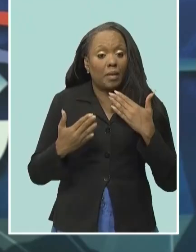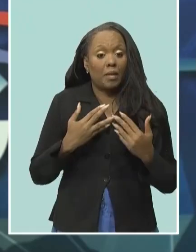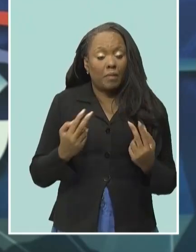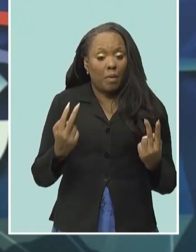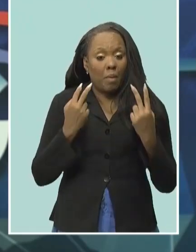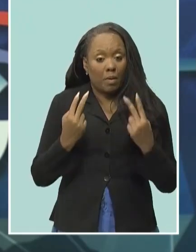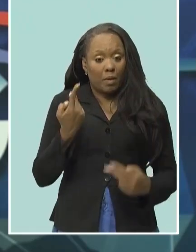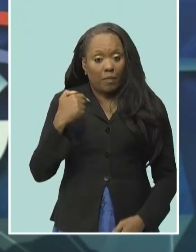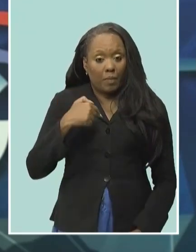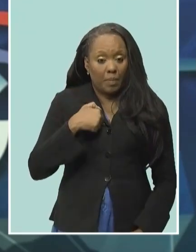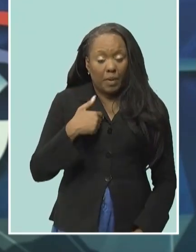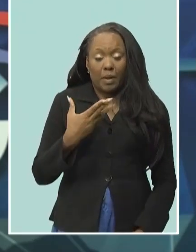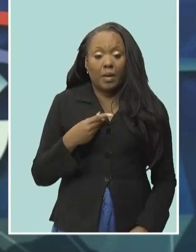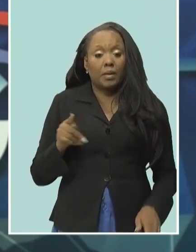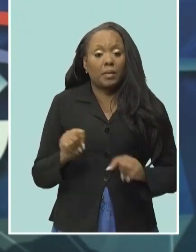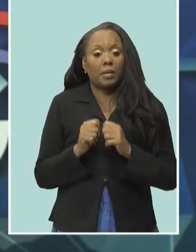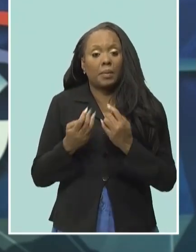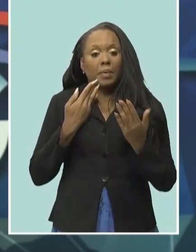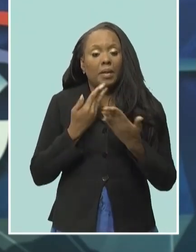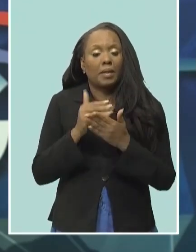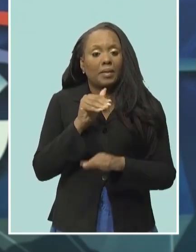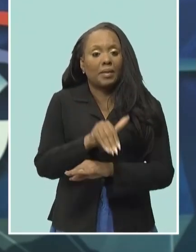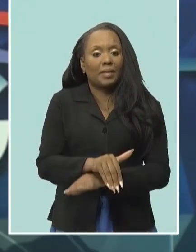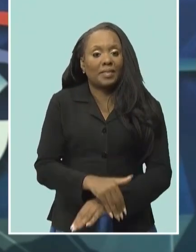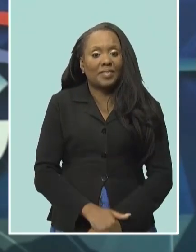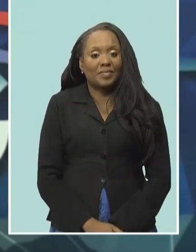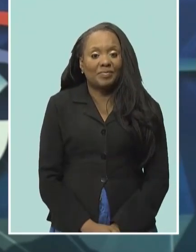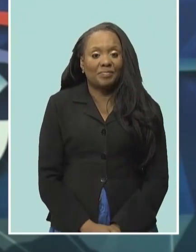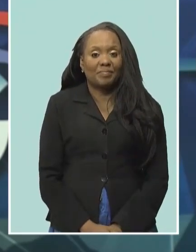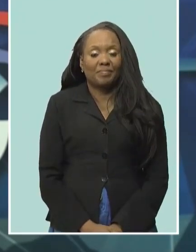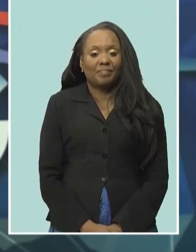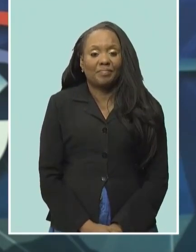viewing. On behalf of the entire team, good night.